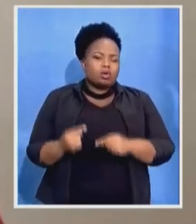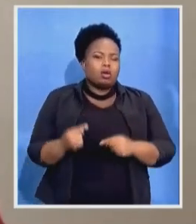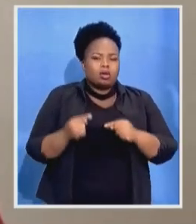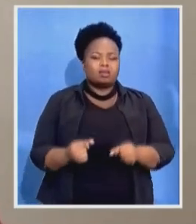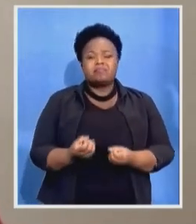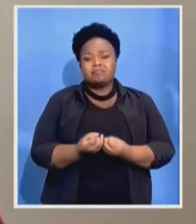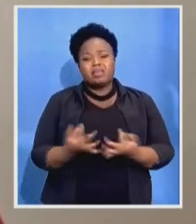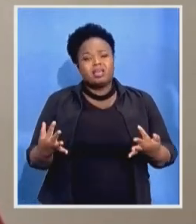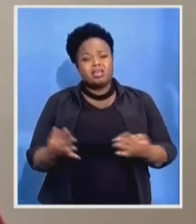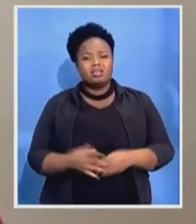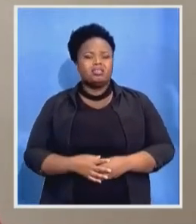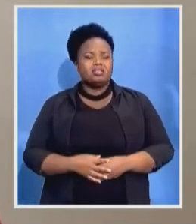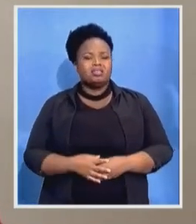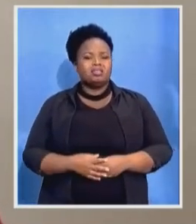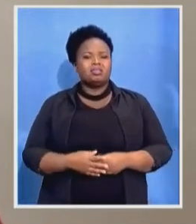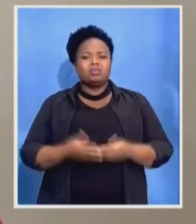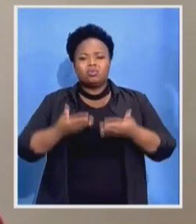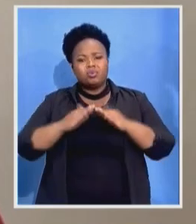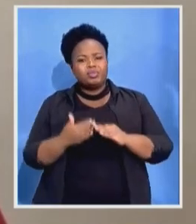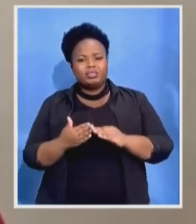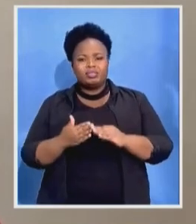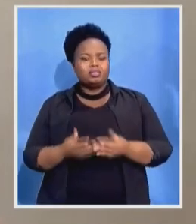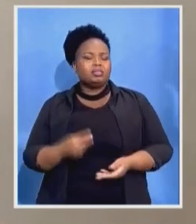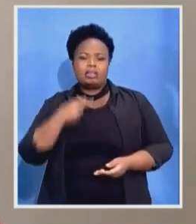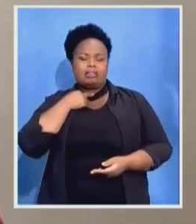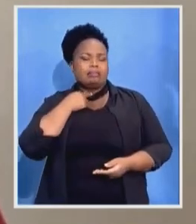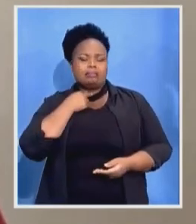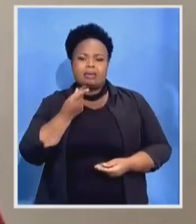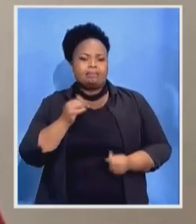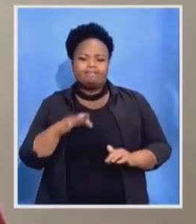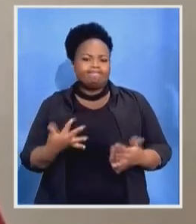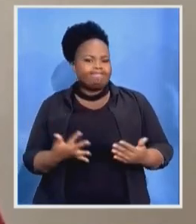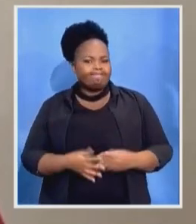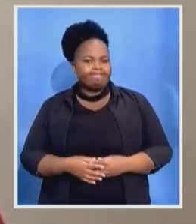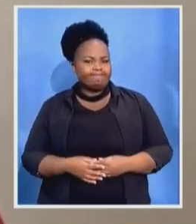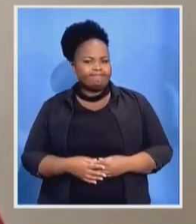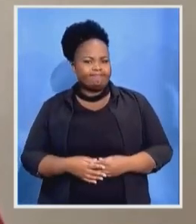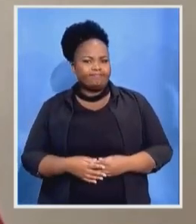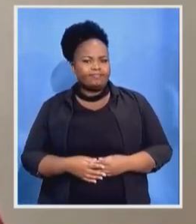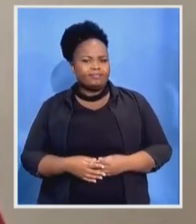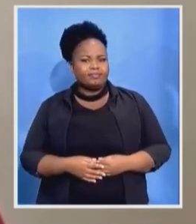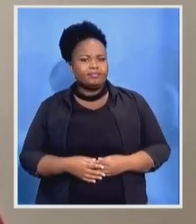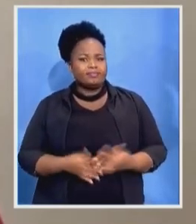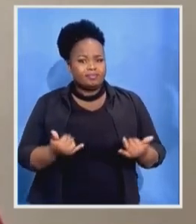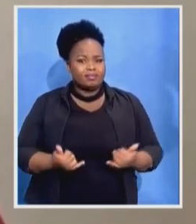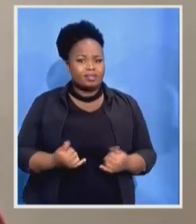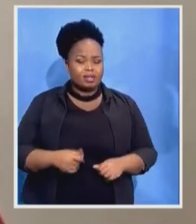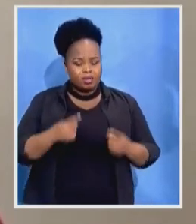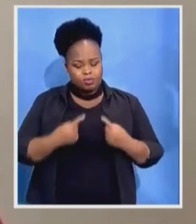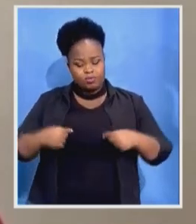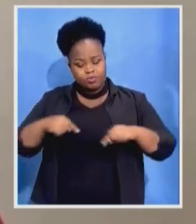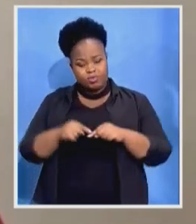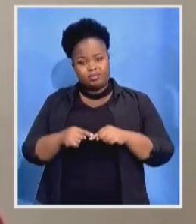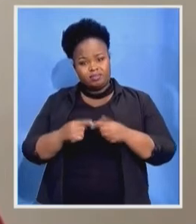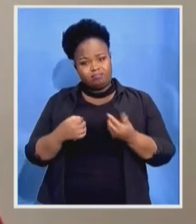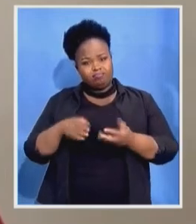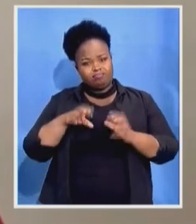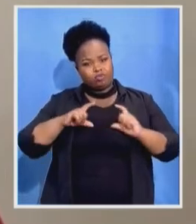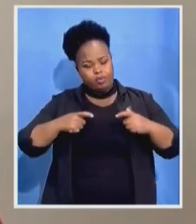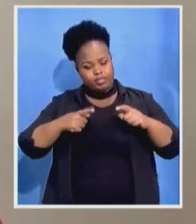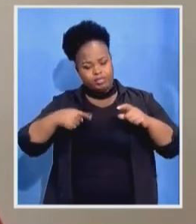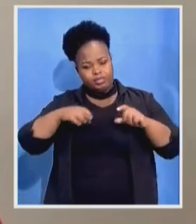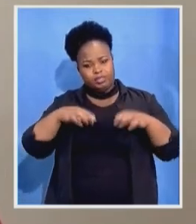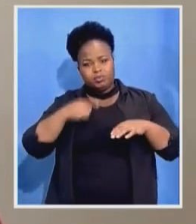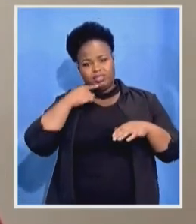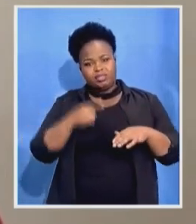make ends meet, Central Committee pointed out that because of the capitalist crisis